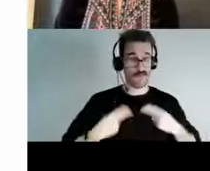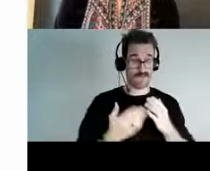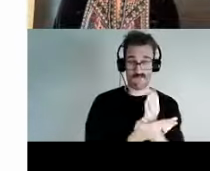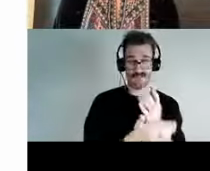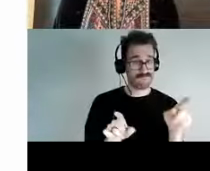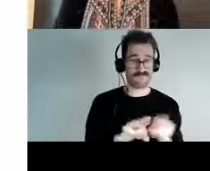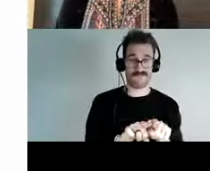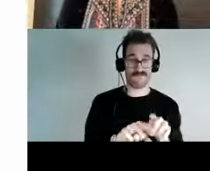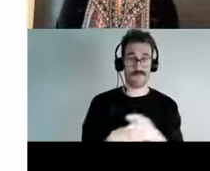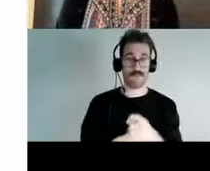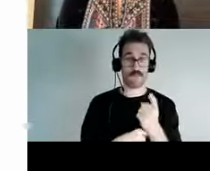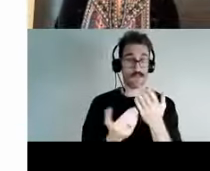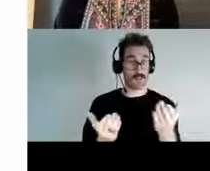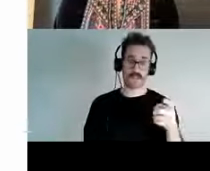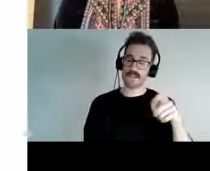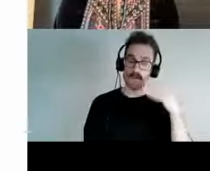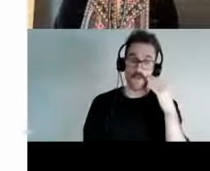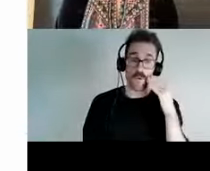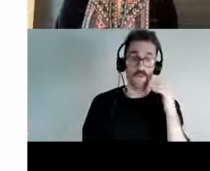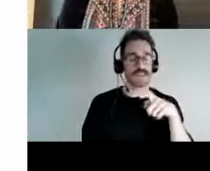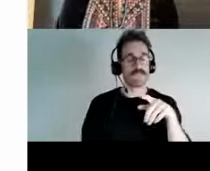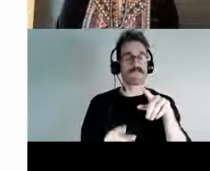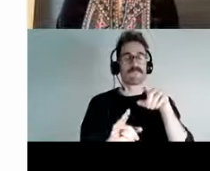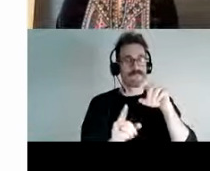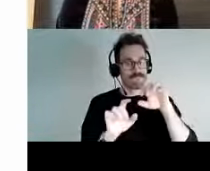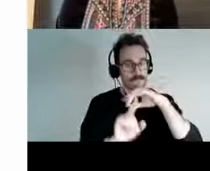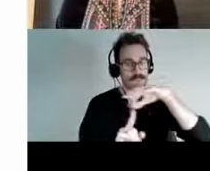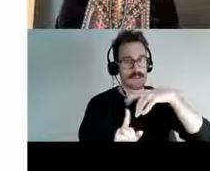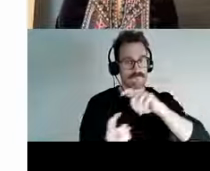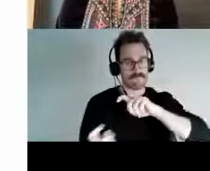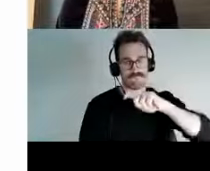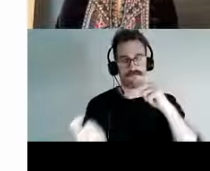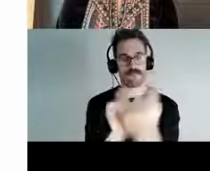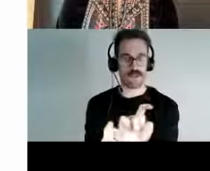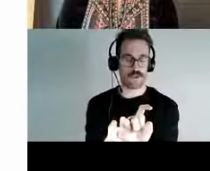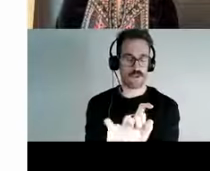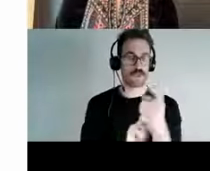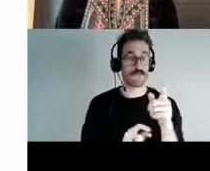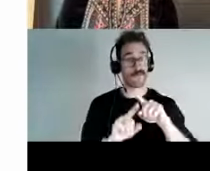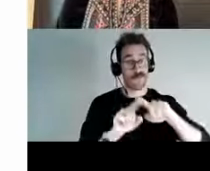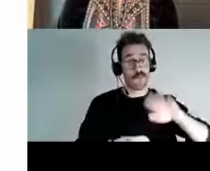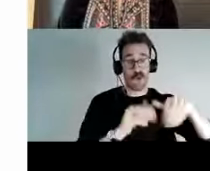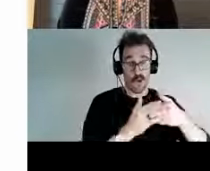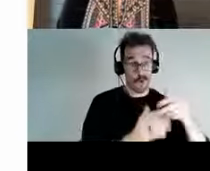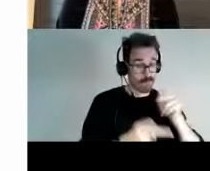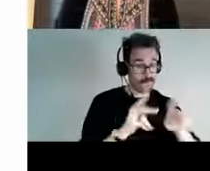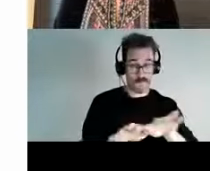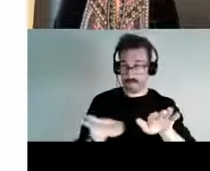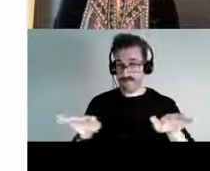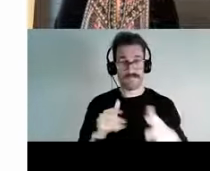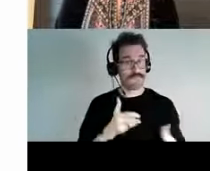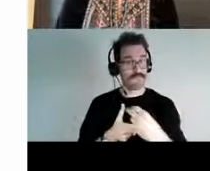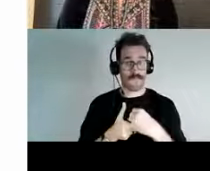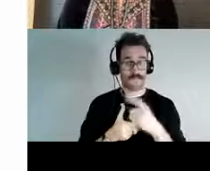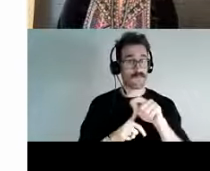need societal change, and it depends on all of us, government, civil society, and regular citizens. We need to